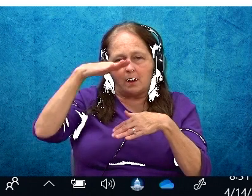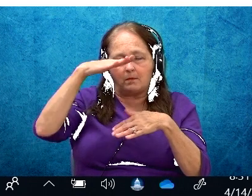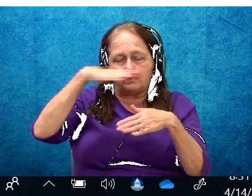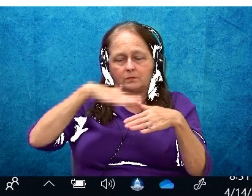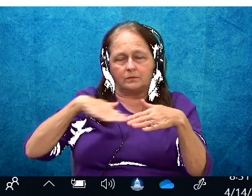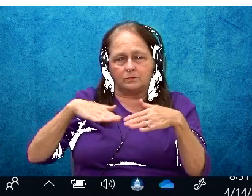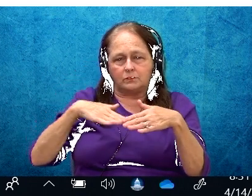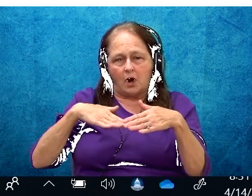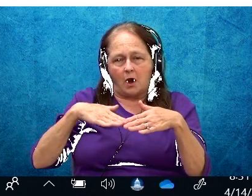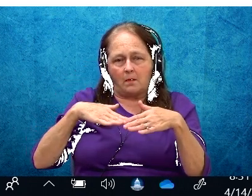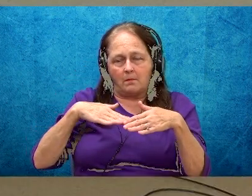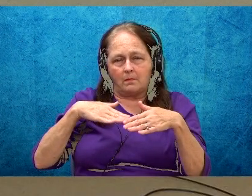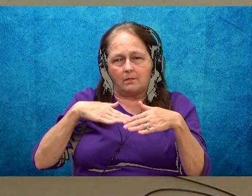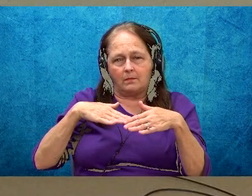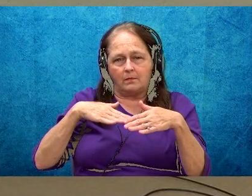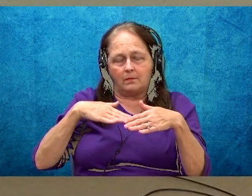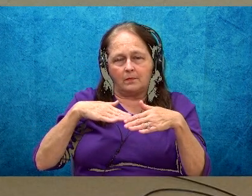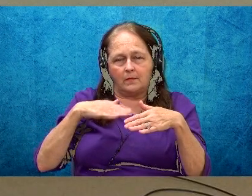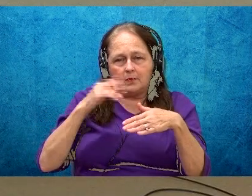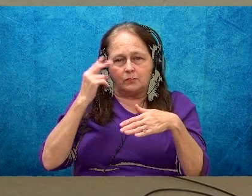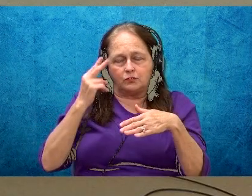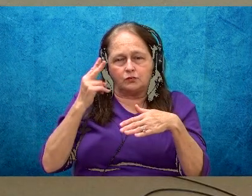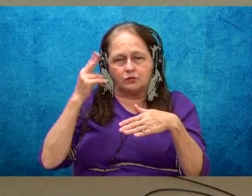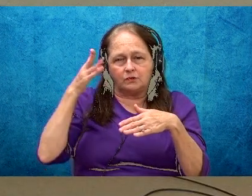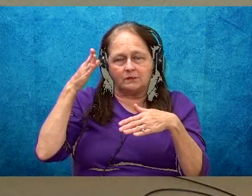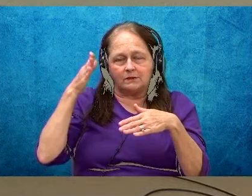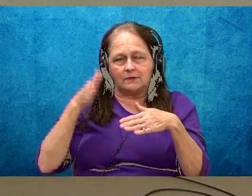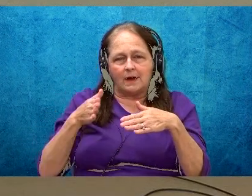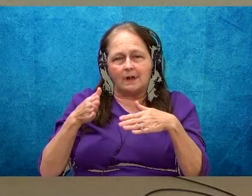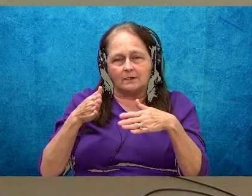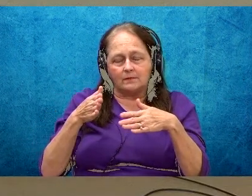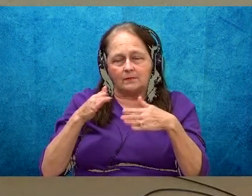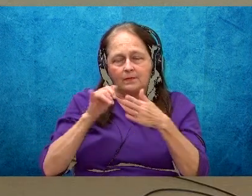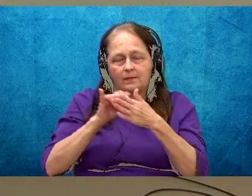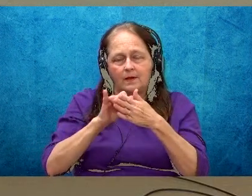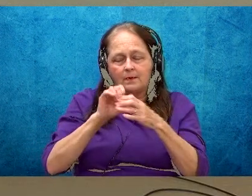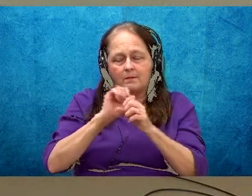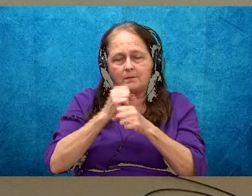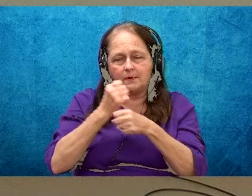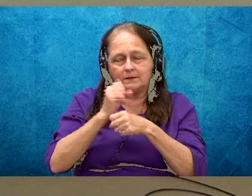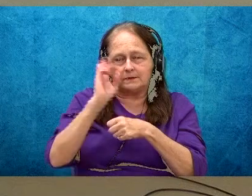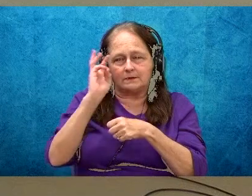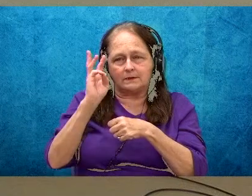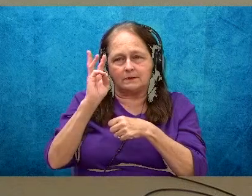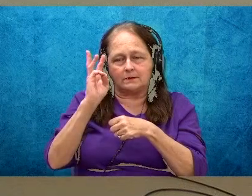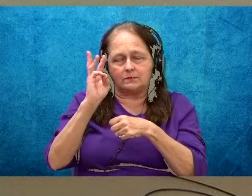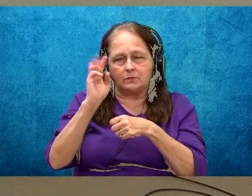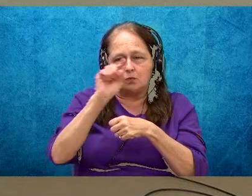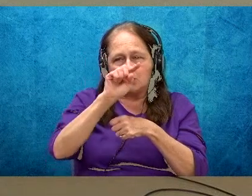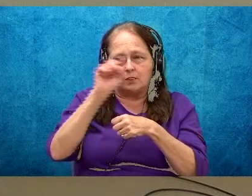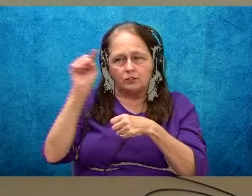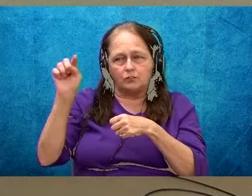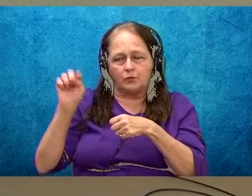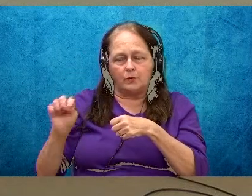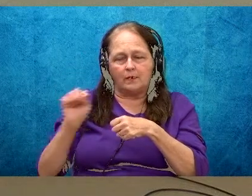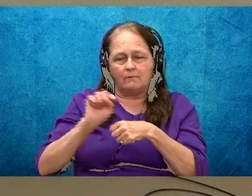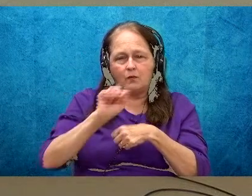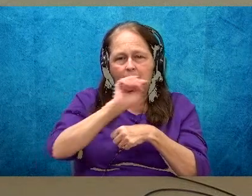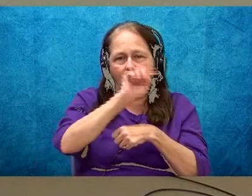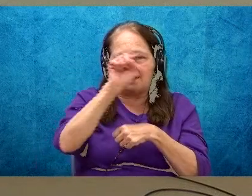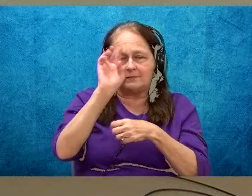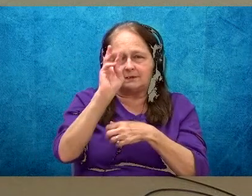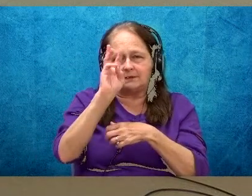bottom, 2 sides. That makes up the 6 pieces of a rectangular